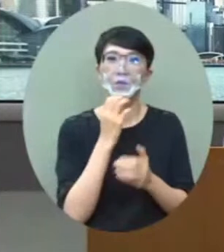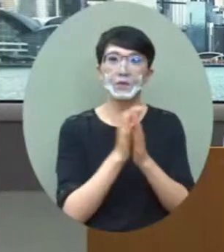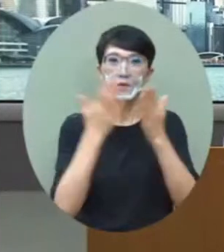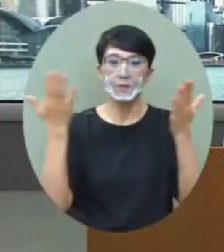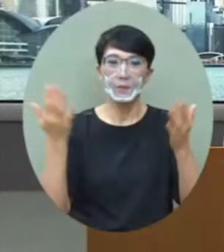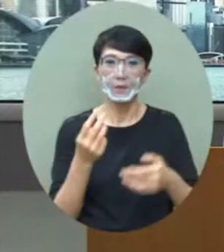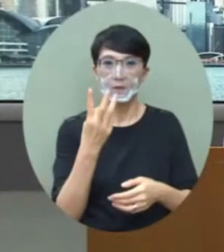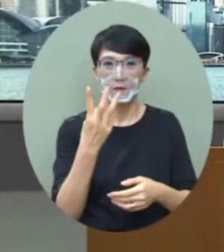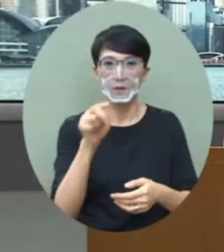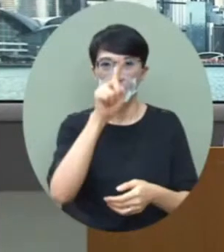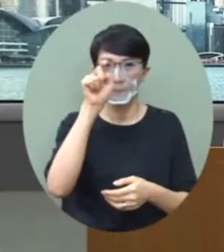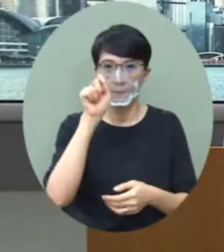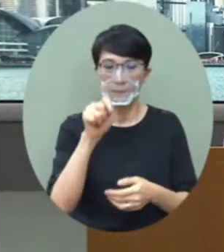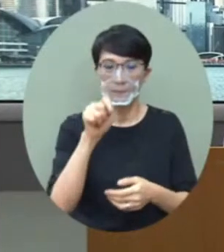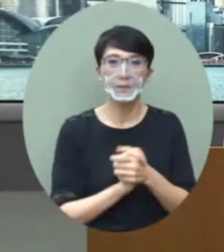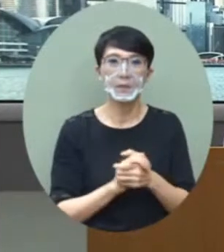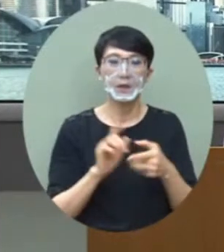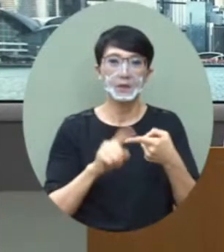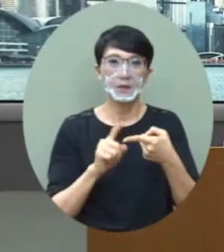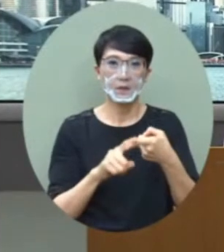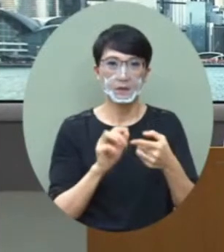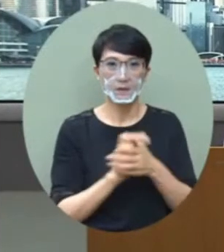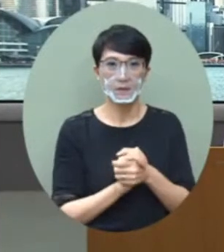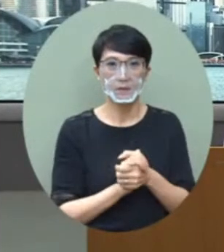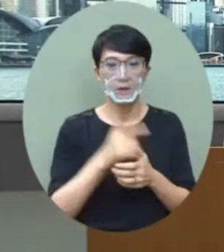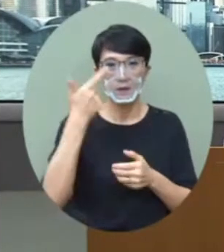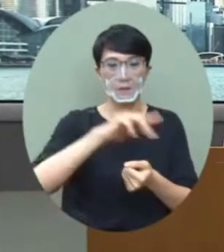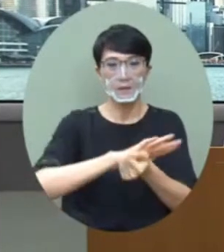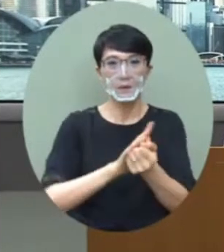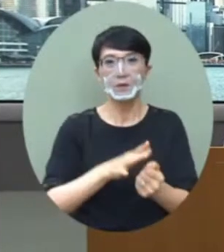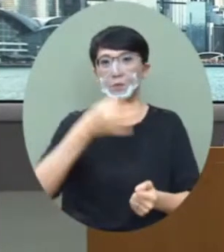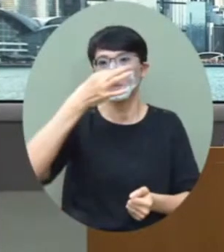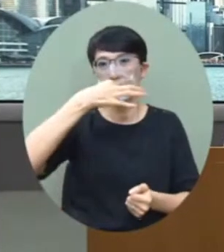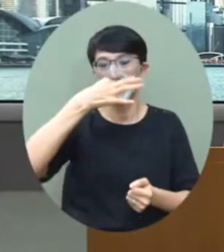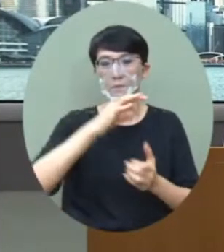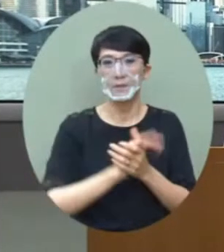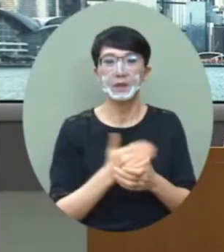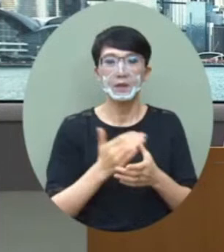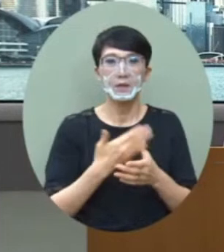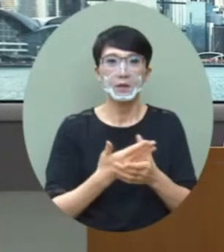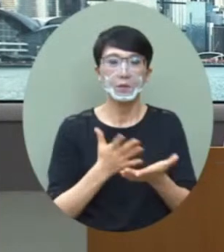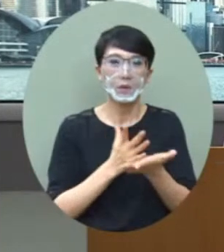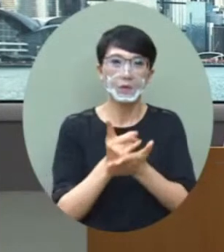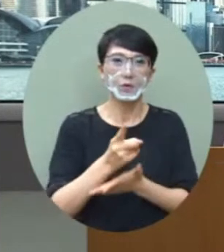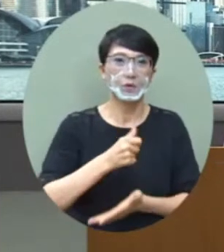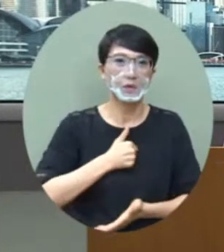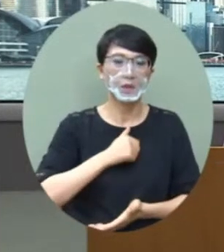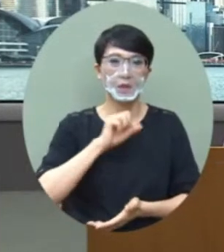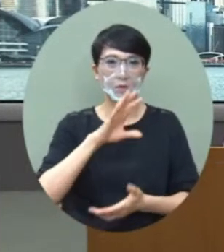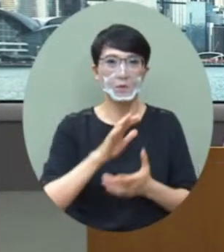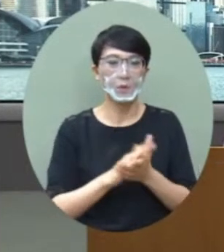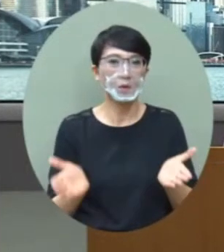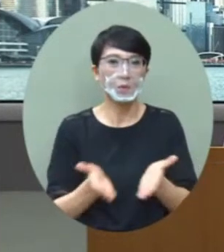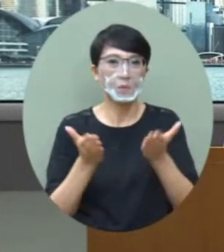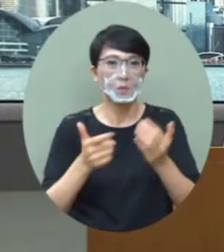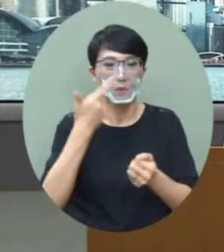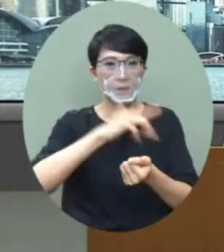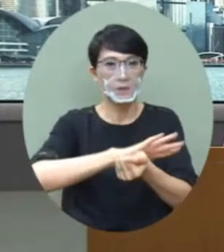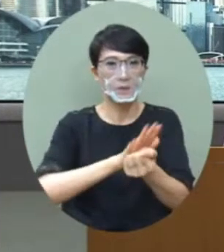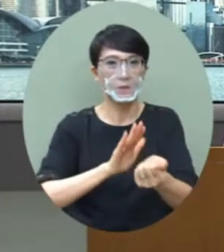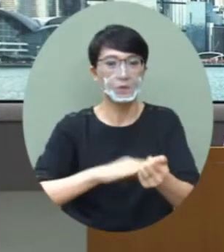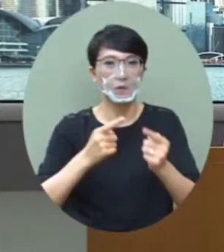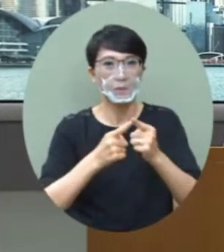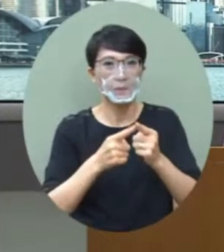I'm from Oriental Daily. I've got 3 questions. First, the oral drugs for